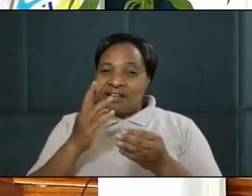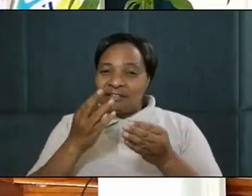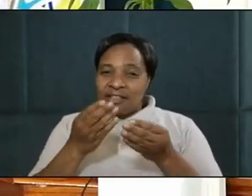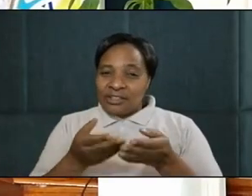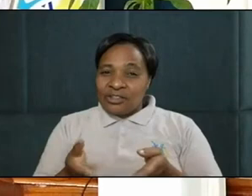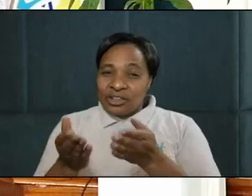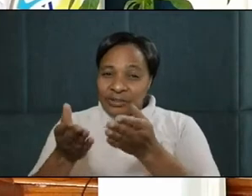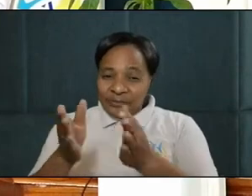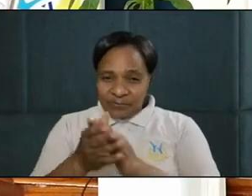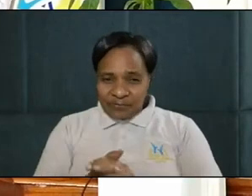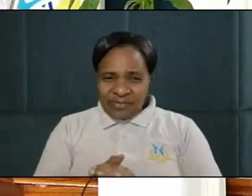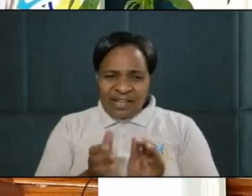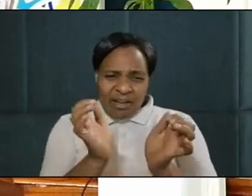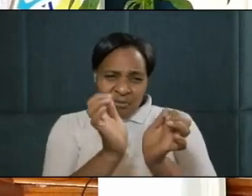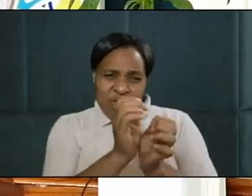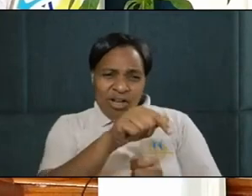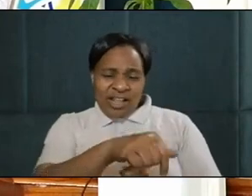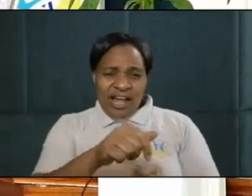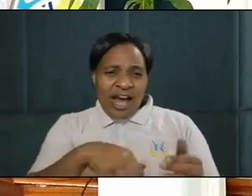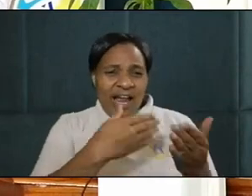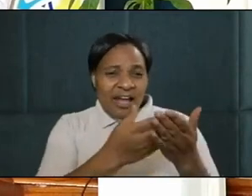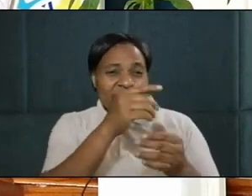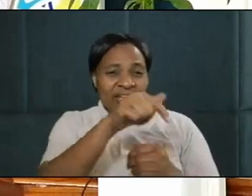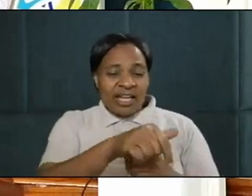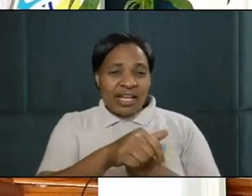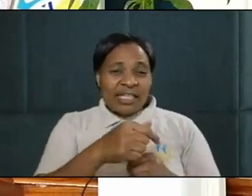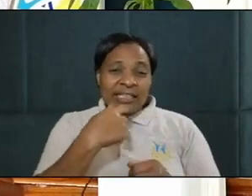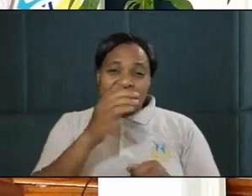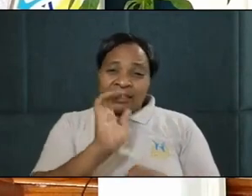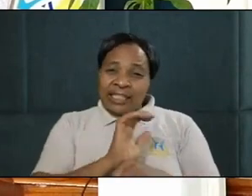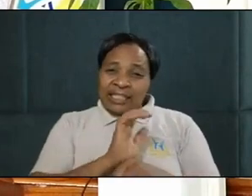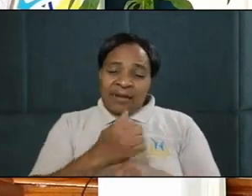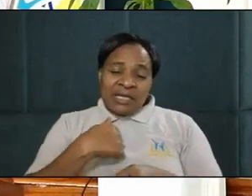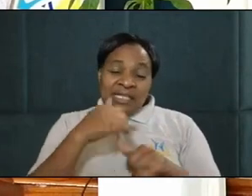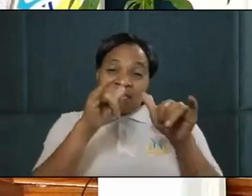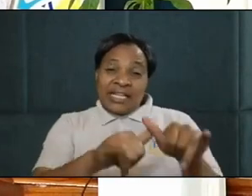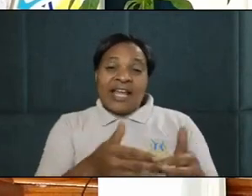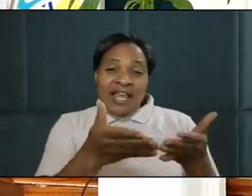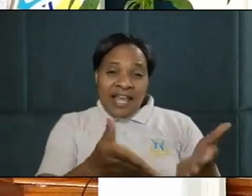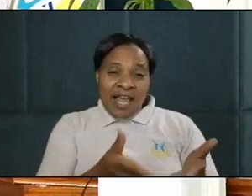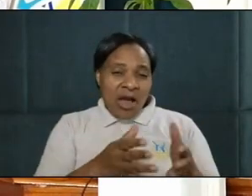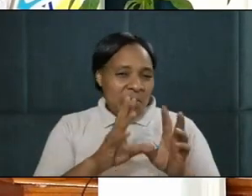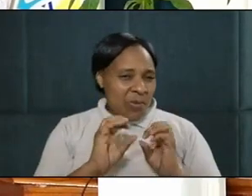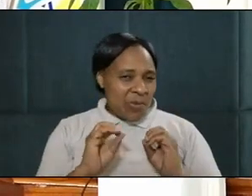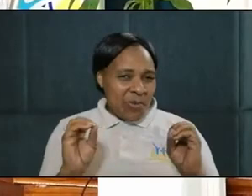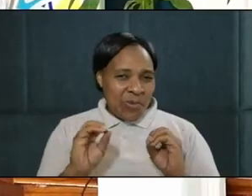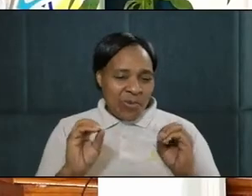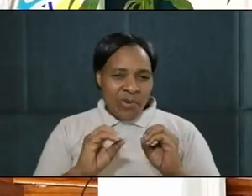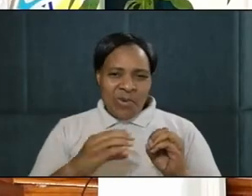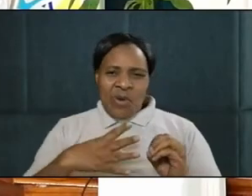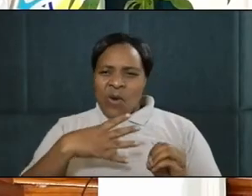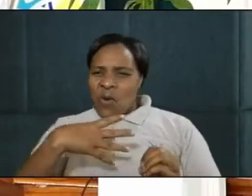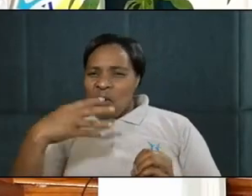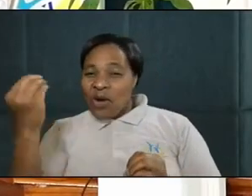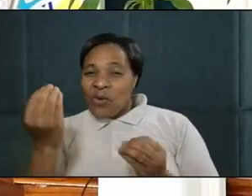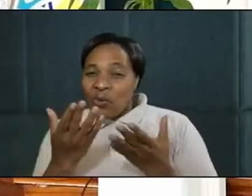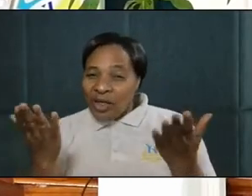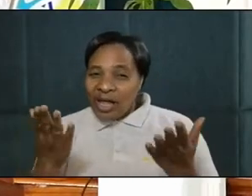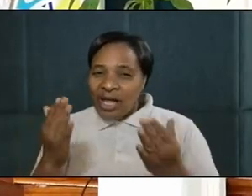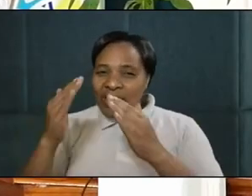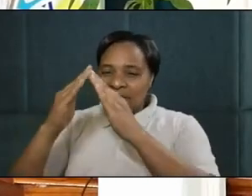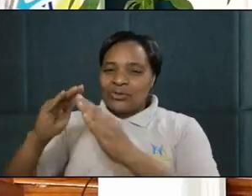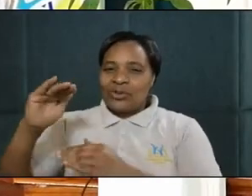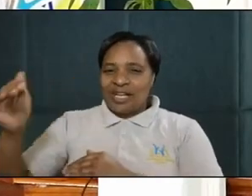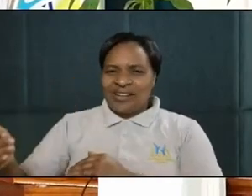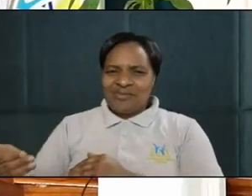again here at Caesarea, he tells the entire church that, you know what? I'm not staying here. I'm going to Jerusalem. And